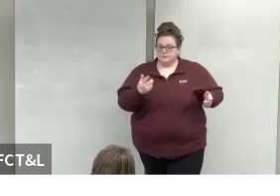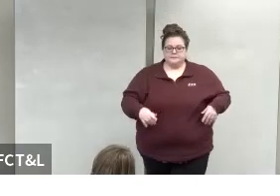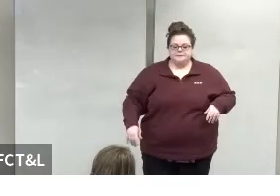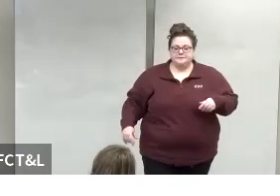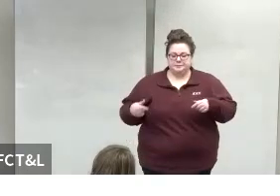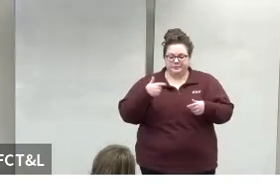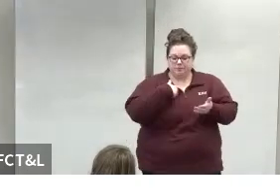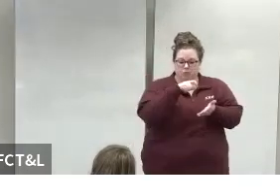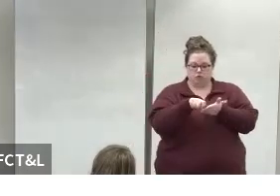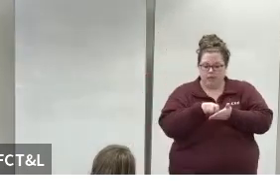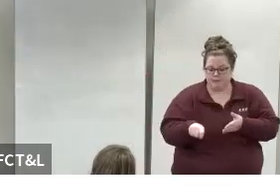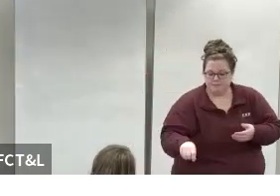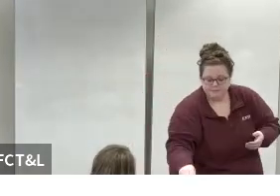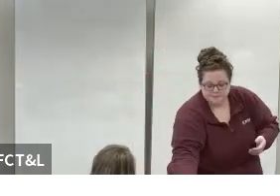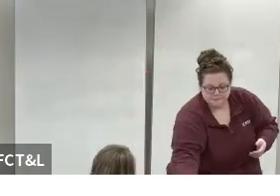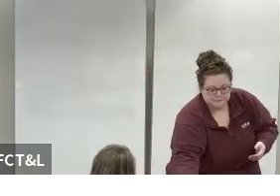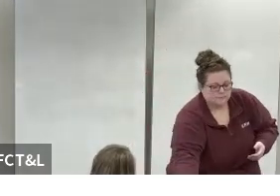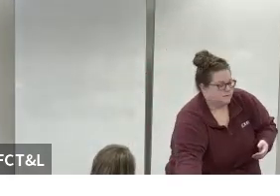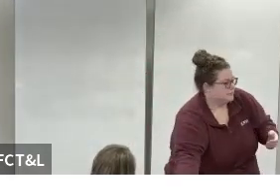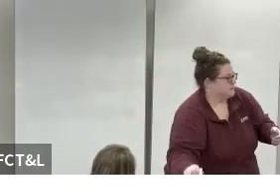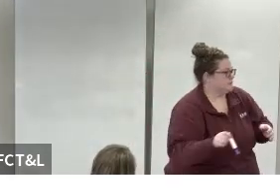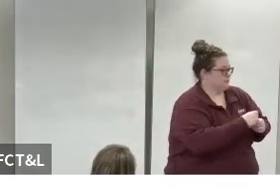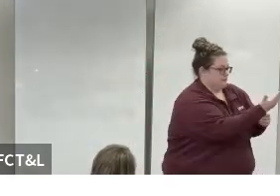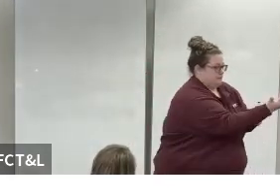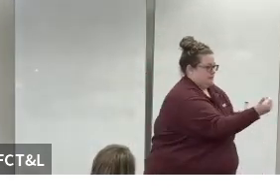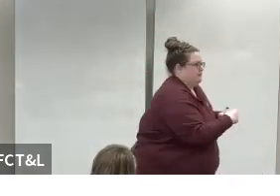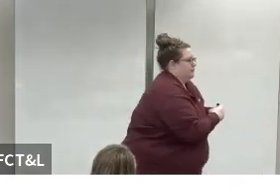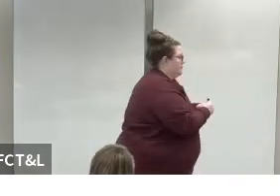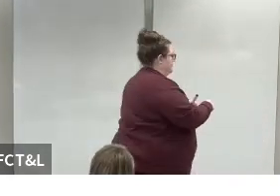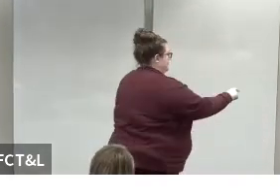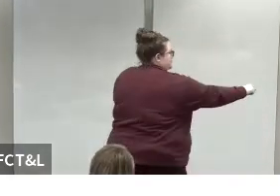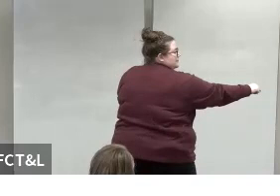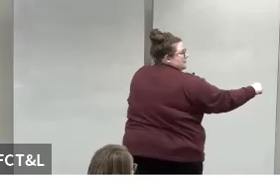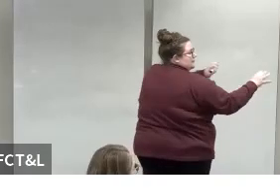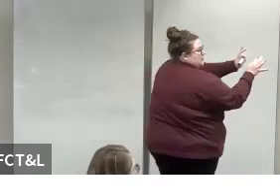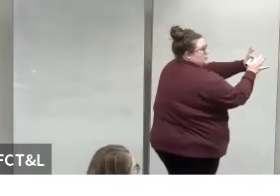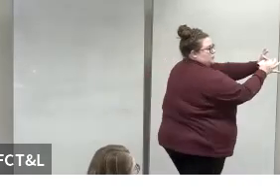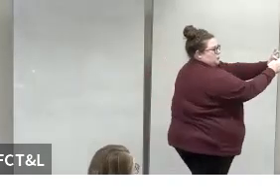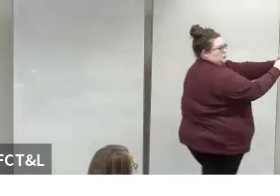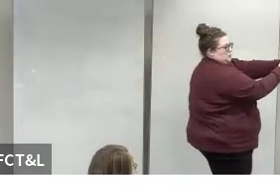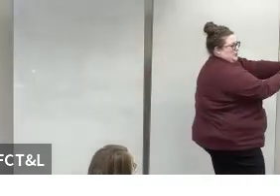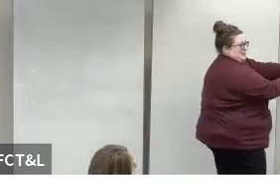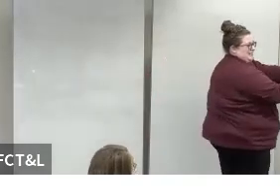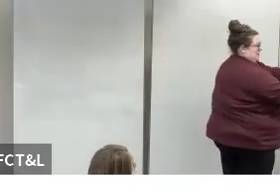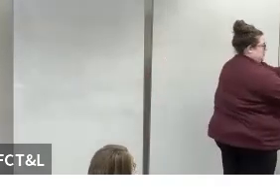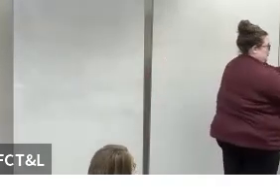If I'm teaching a math class and here's what happens, okay? So,